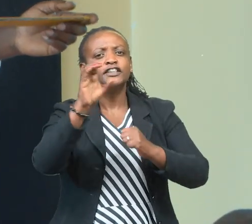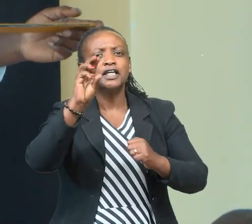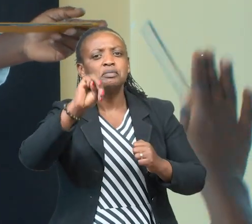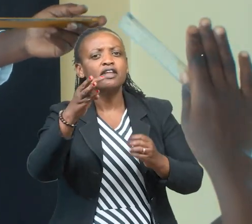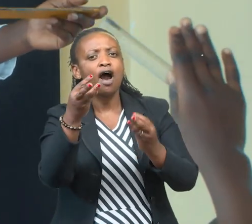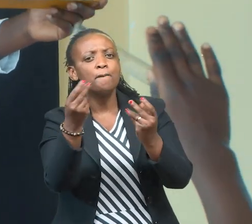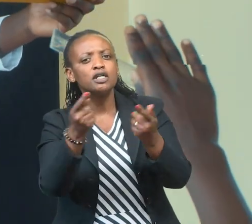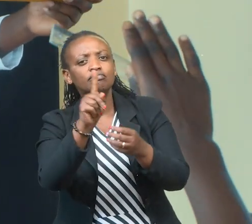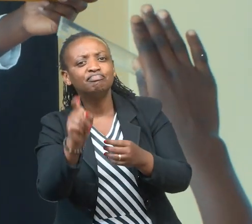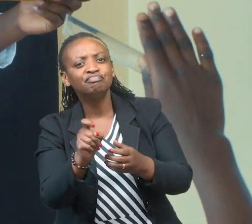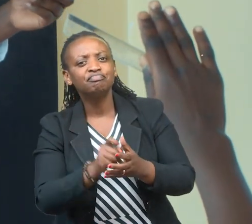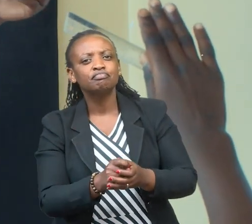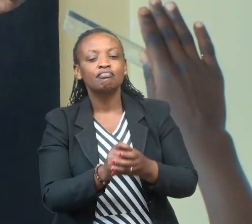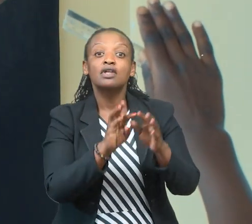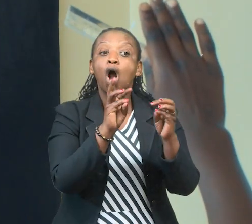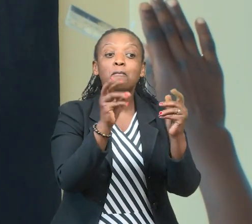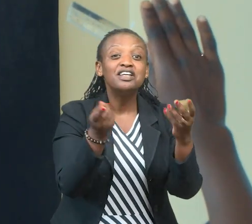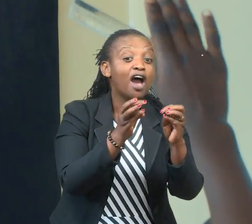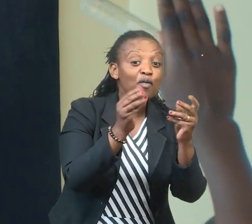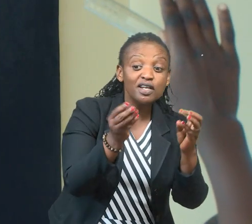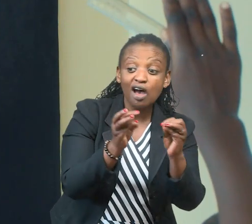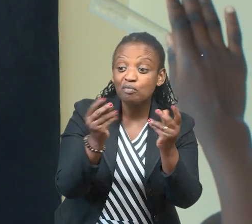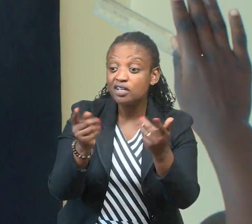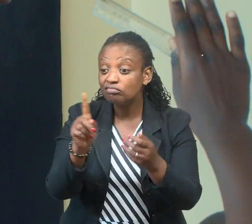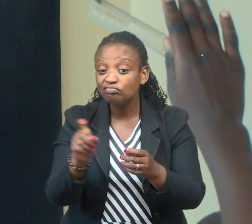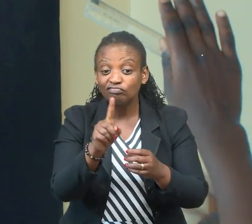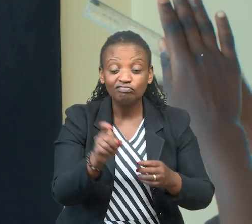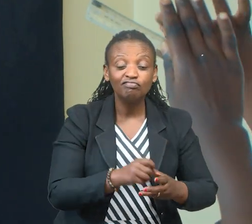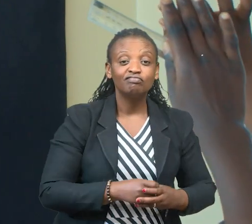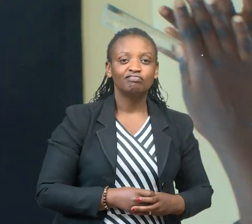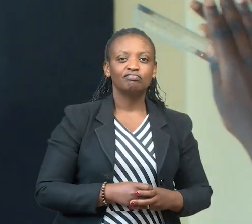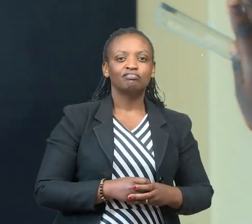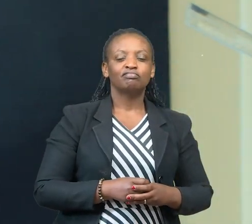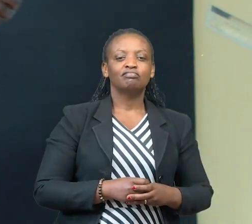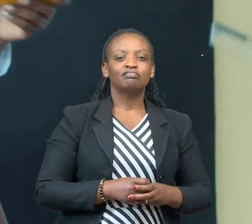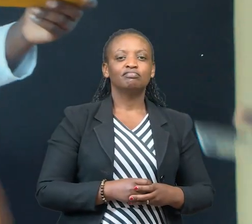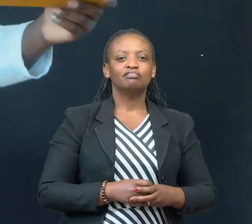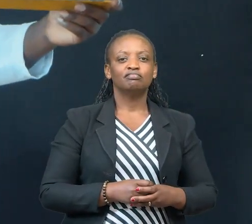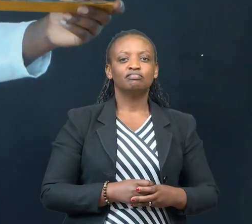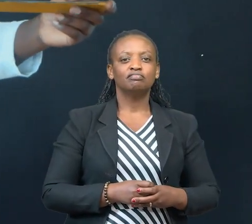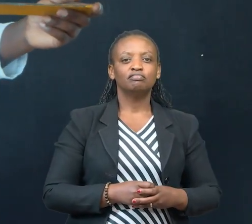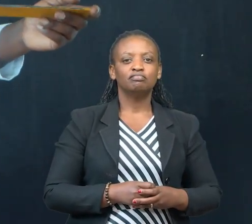centimeters? How many? How many? How many? Alphonse?